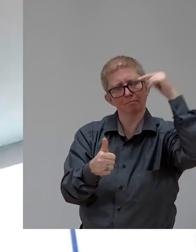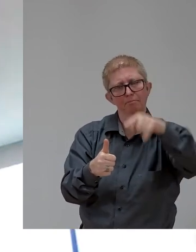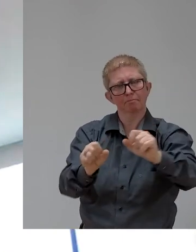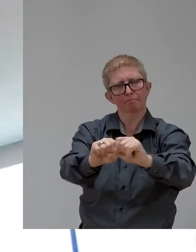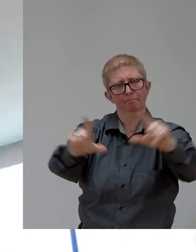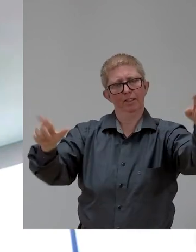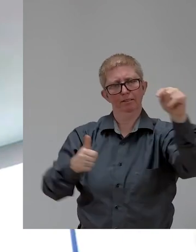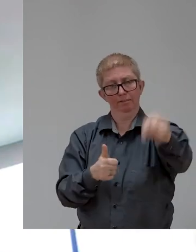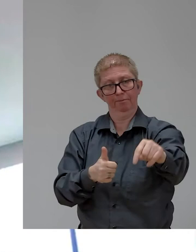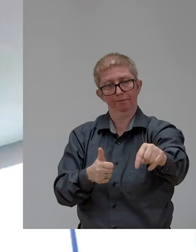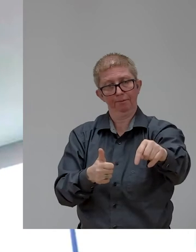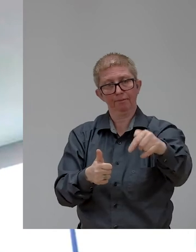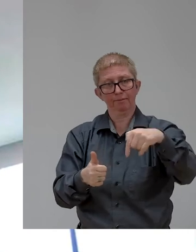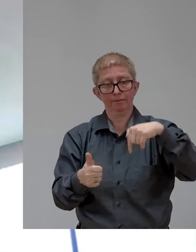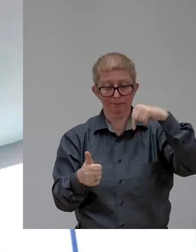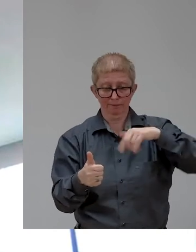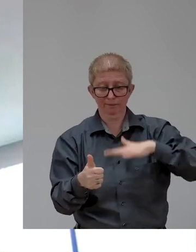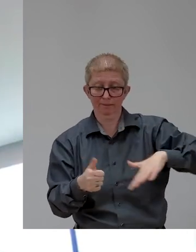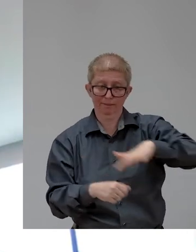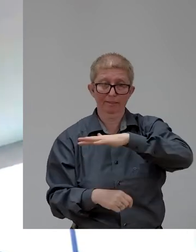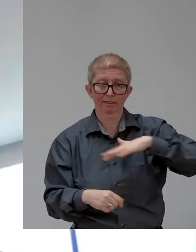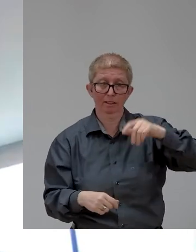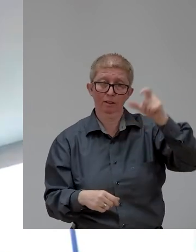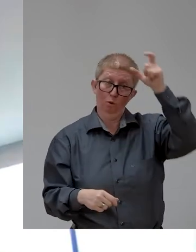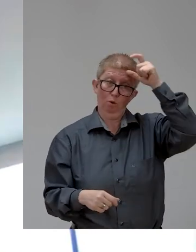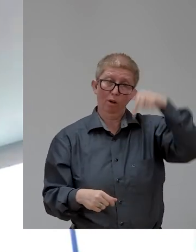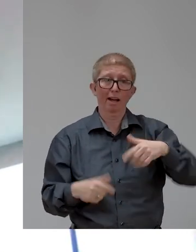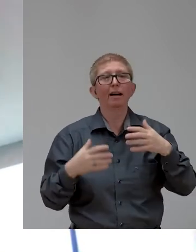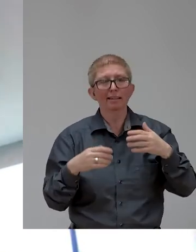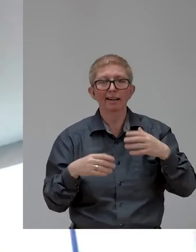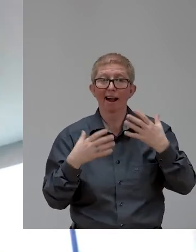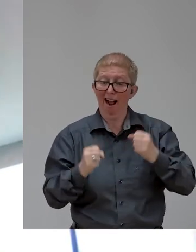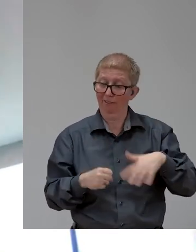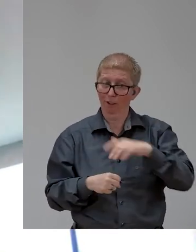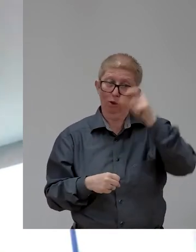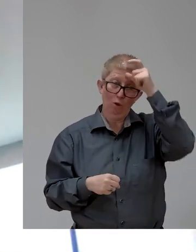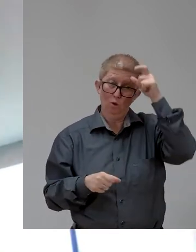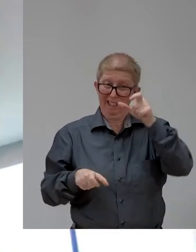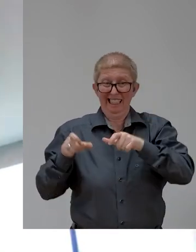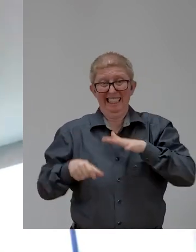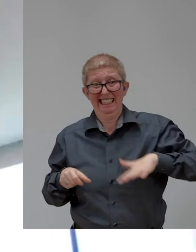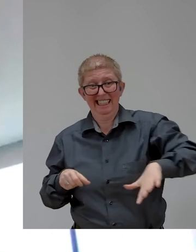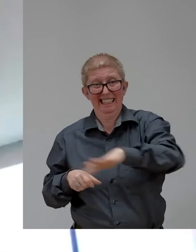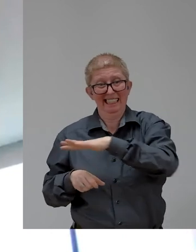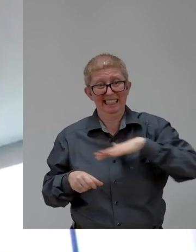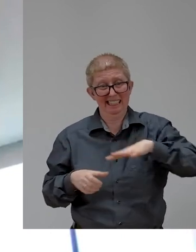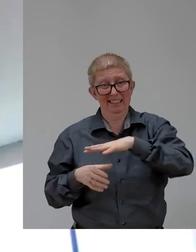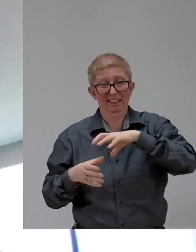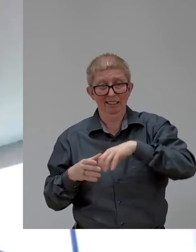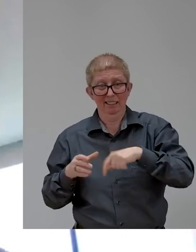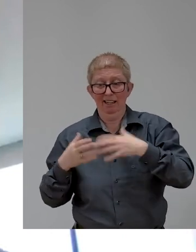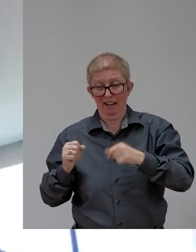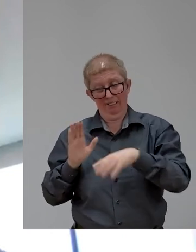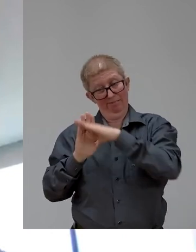state-wise, if the state would like to adopt that model, for instance. So we might choose models that we can